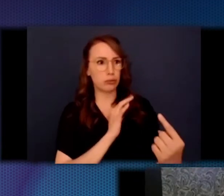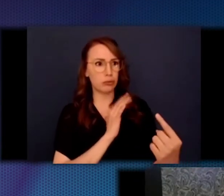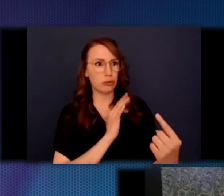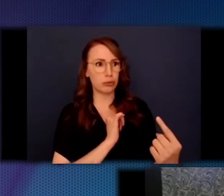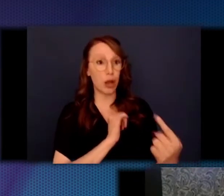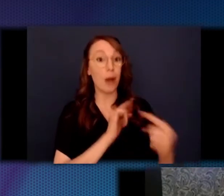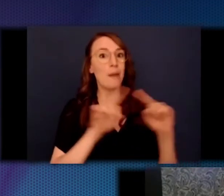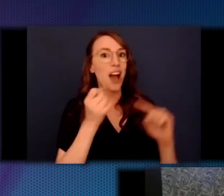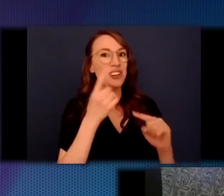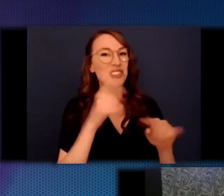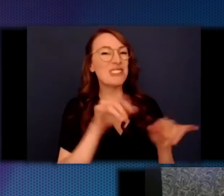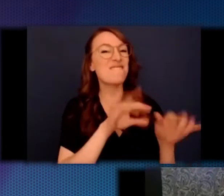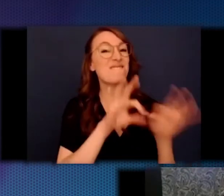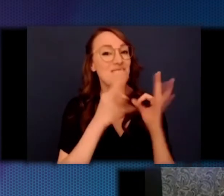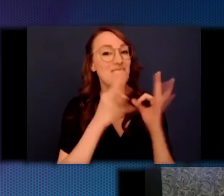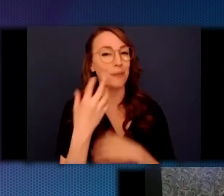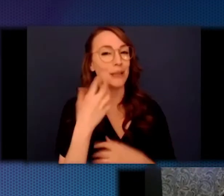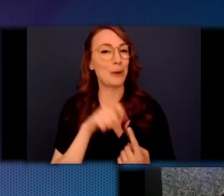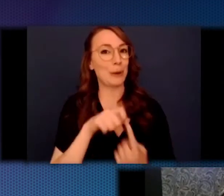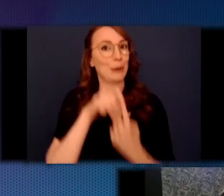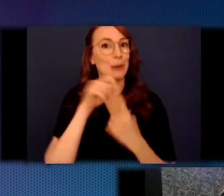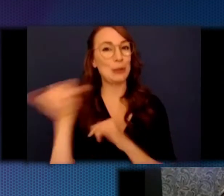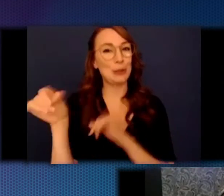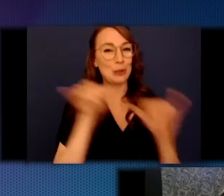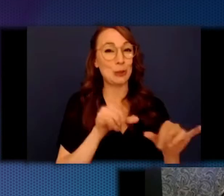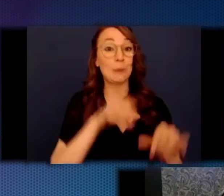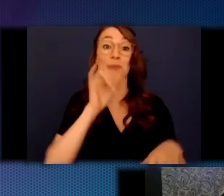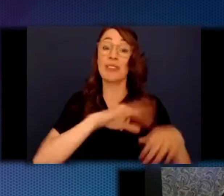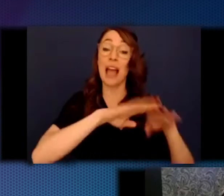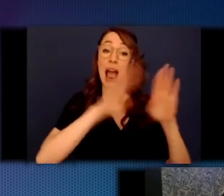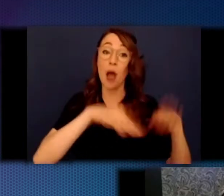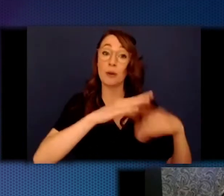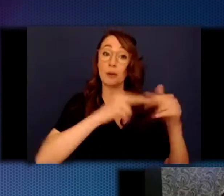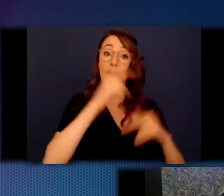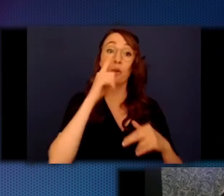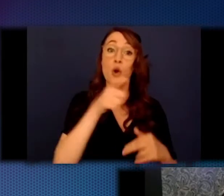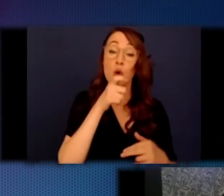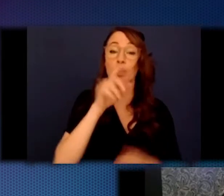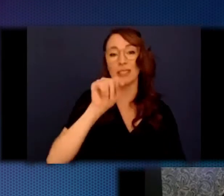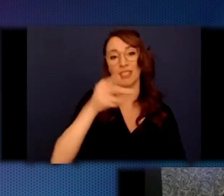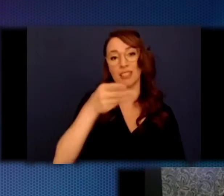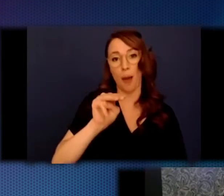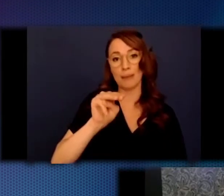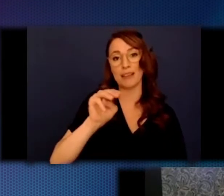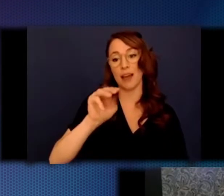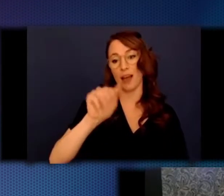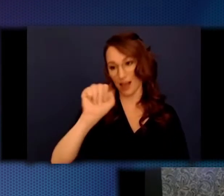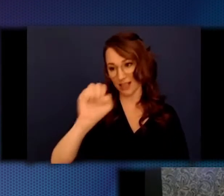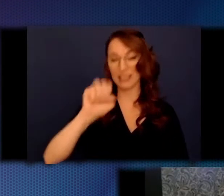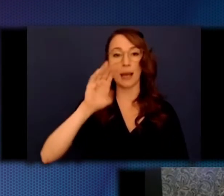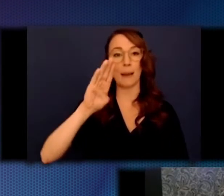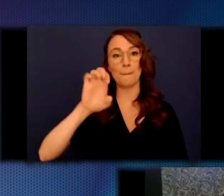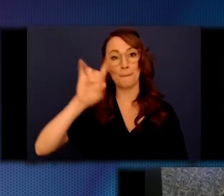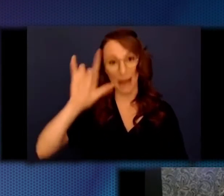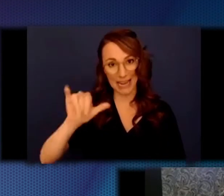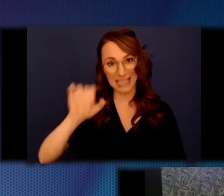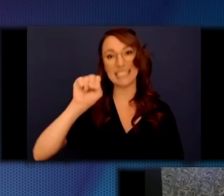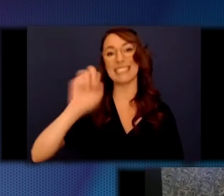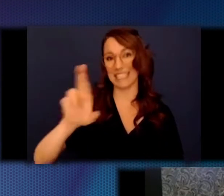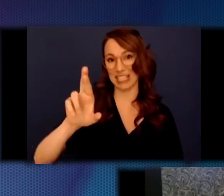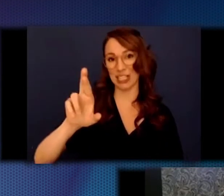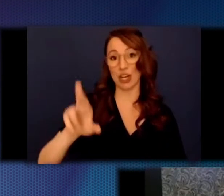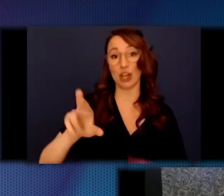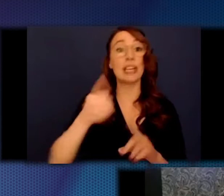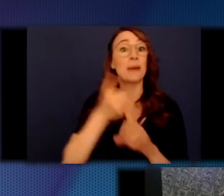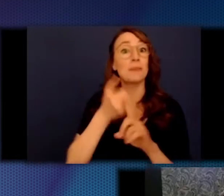The house was built for local court justice Thomas Beatty Sr. He was one of the first commissioners of the newly formed